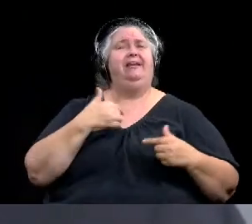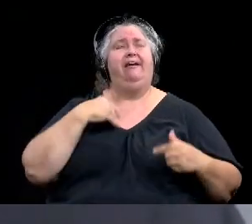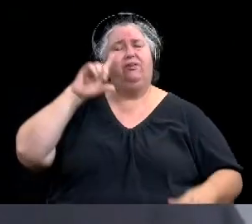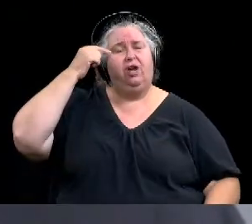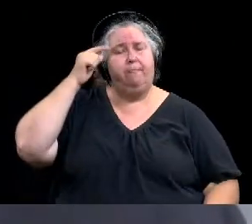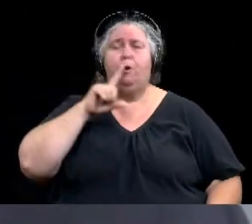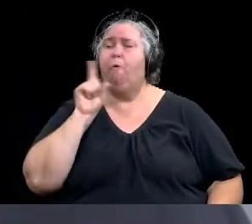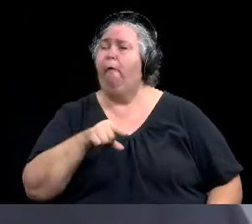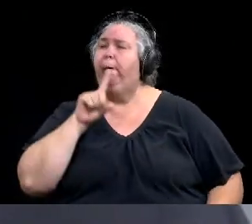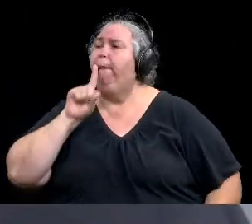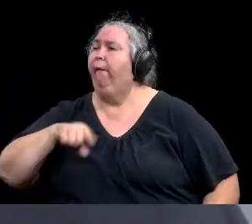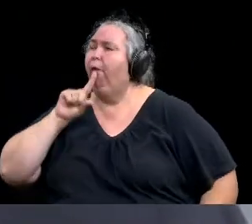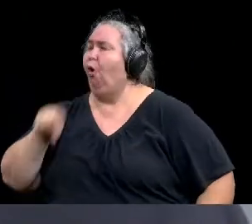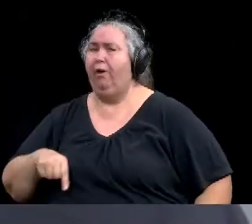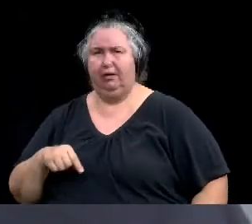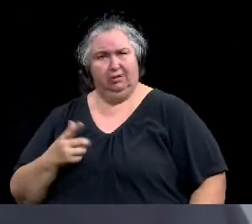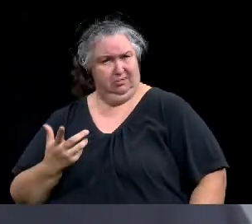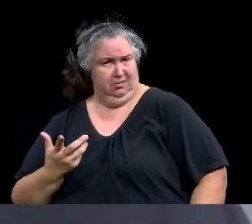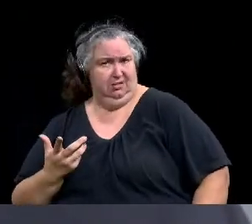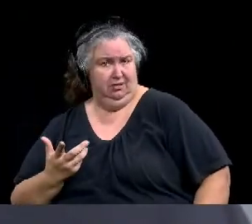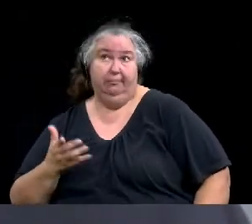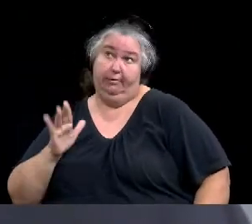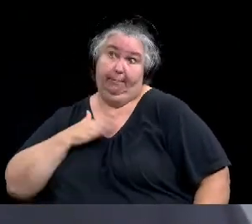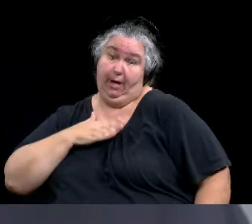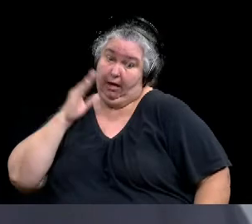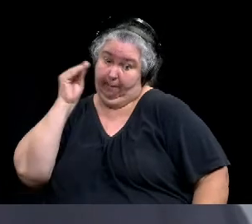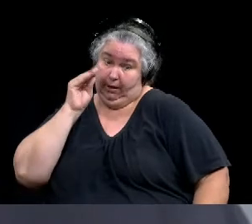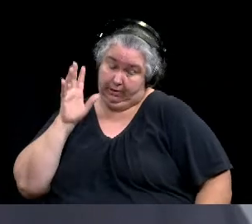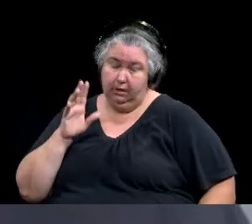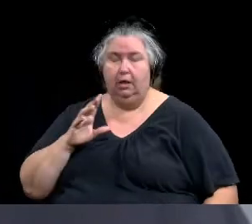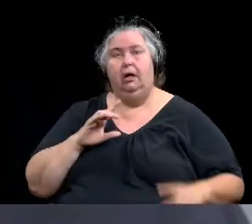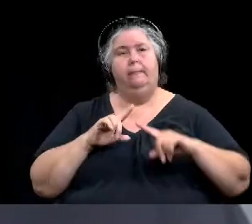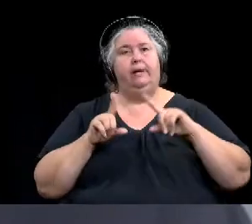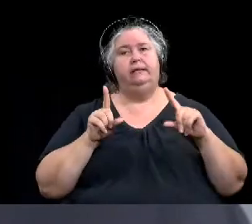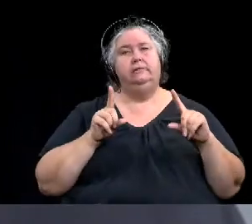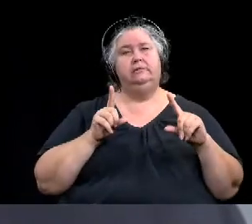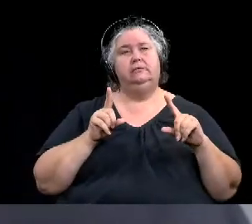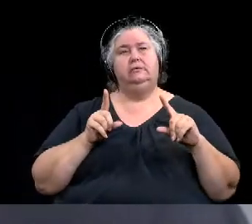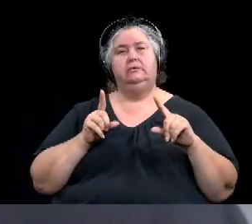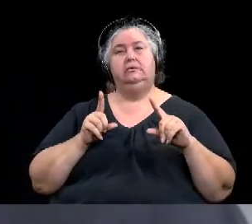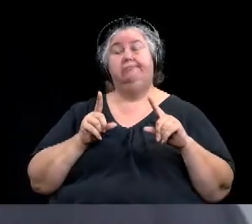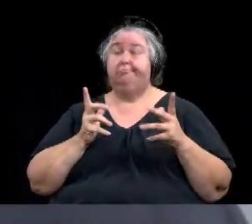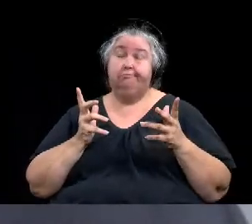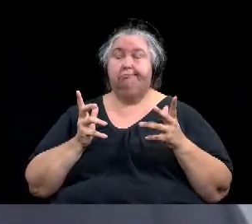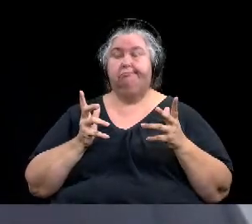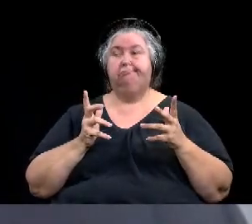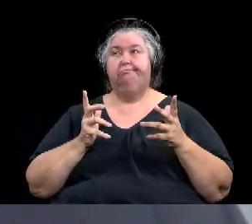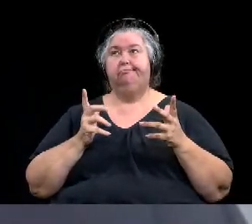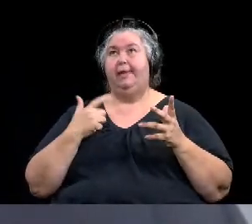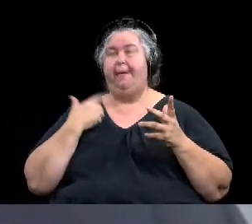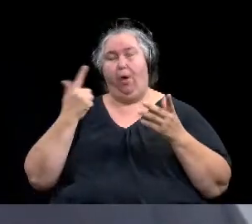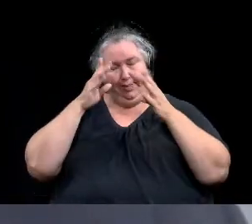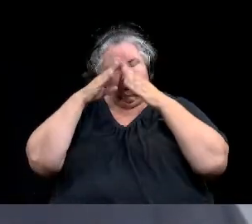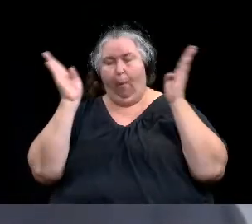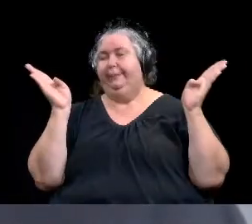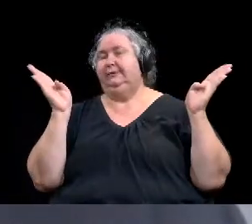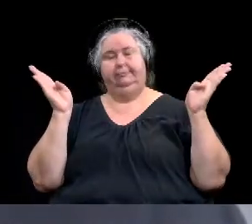do things, in my opinion. But as I say, I'm always open